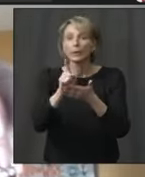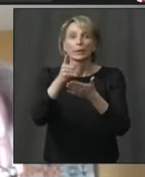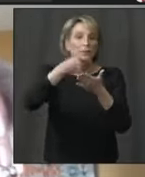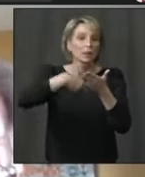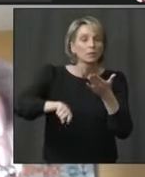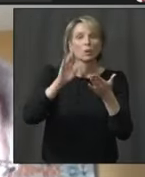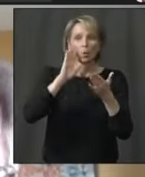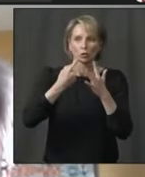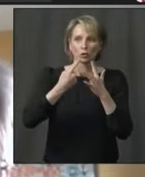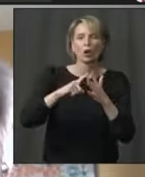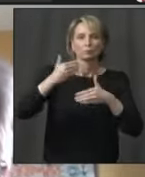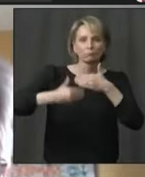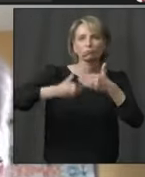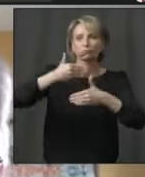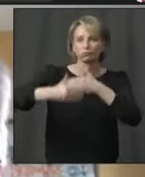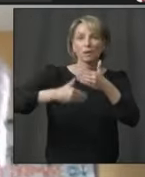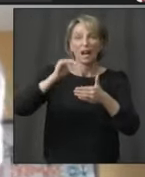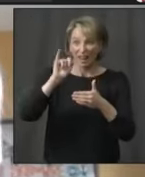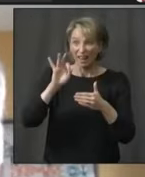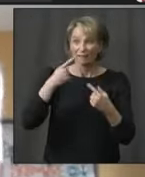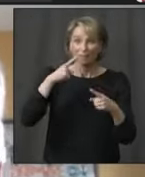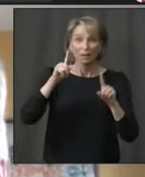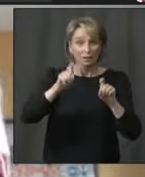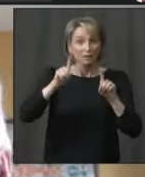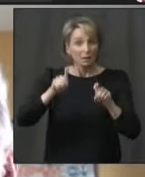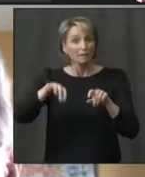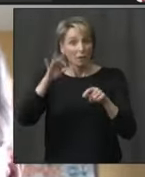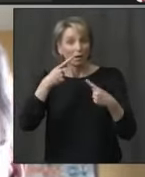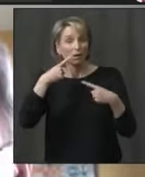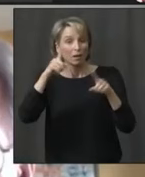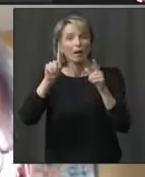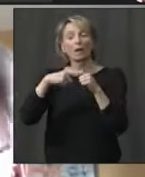be able to convert a huge